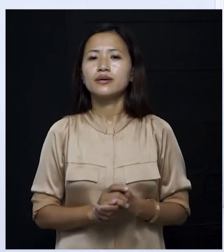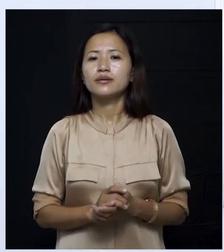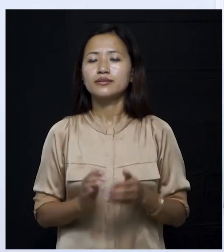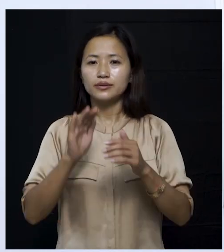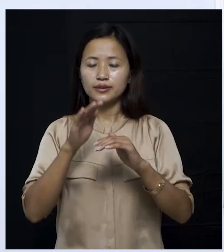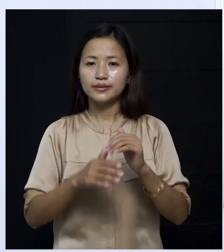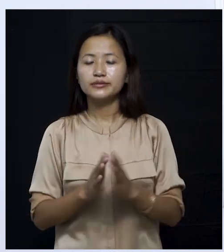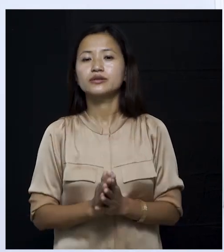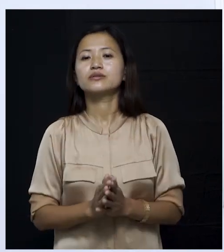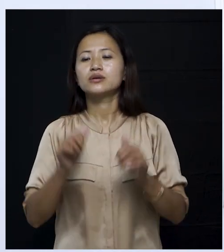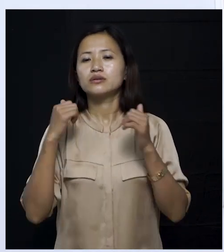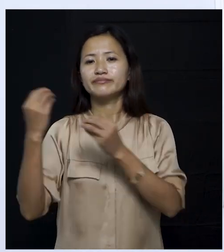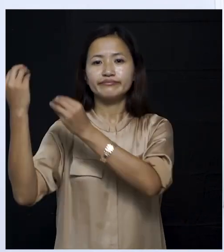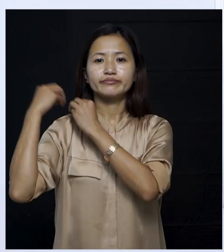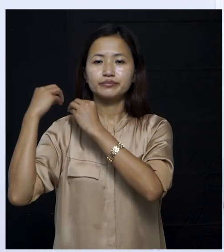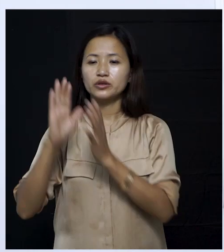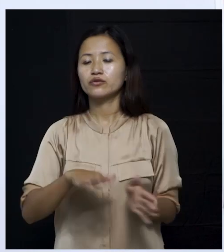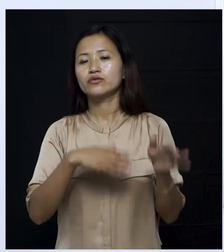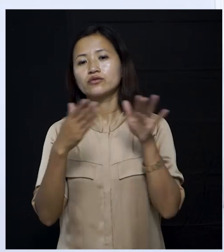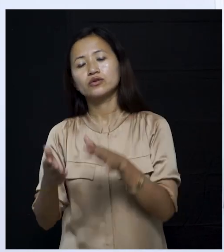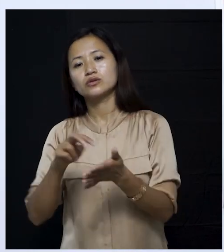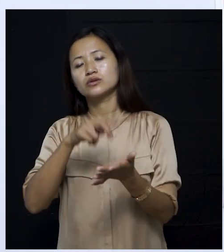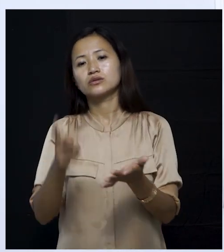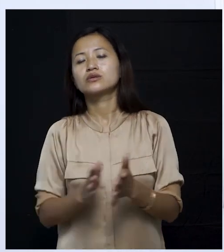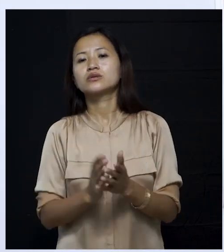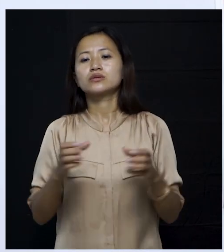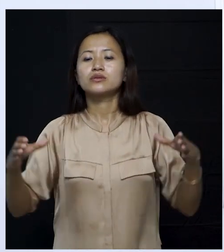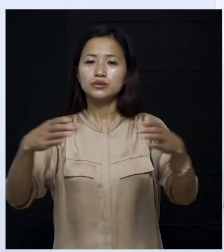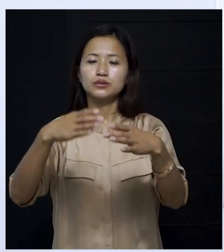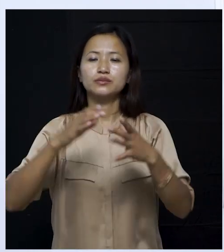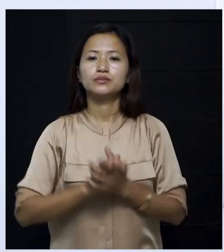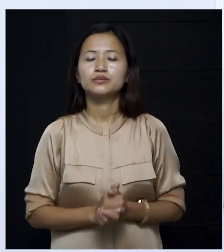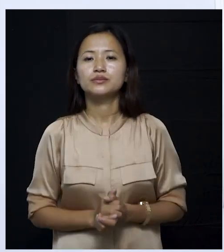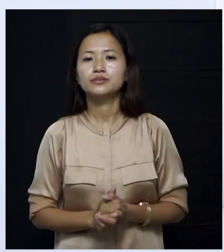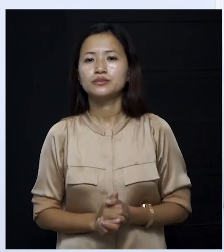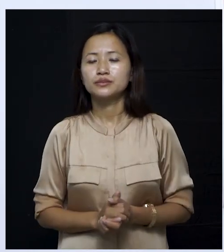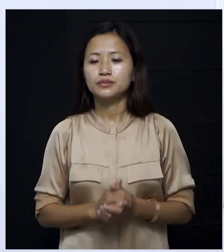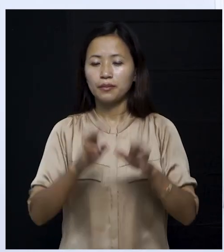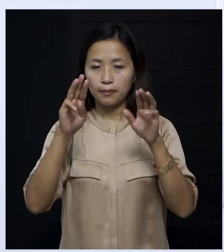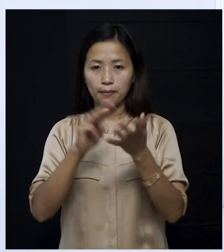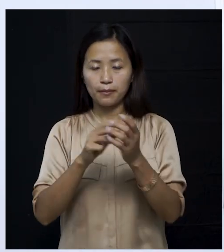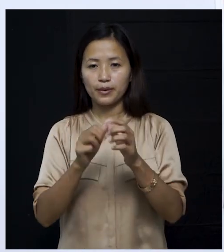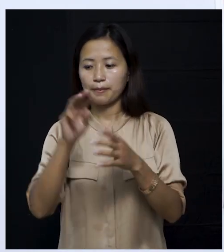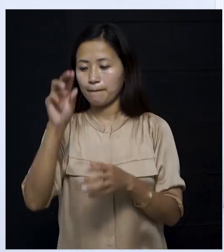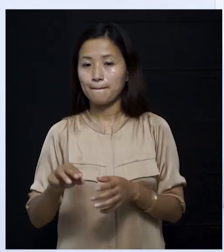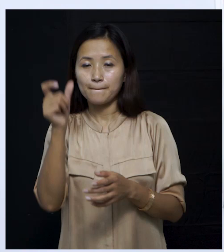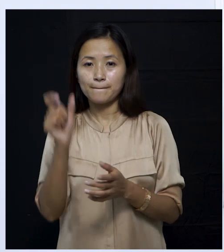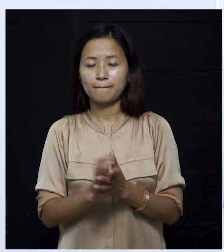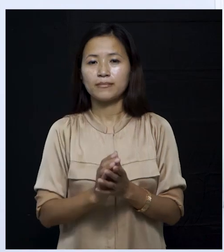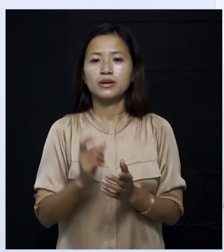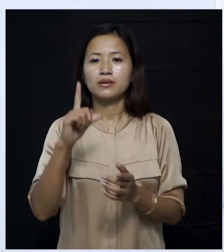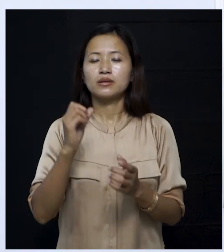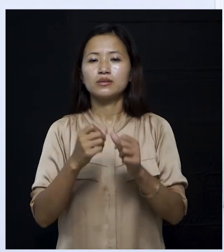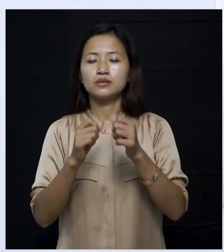the responsibility will fall on the group. Got it? The member had taken the loan, and